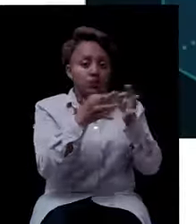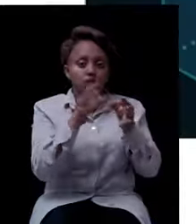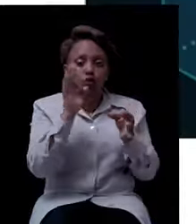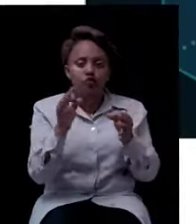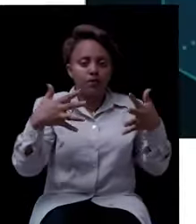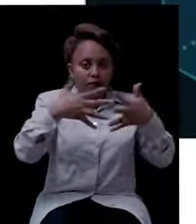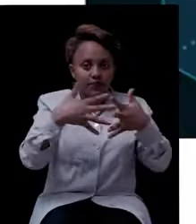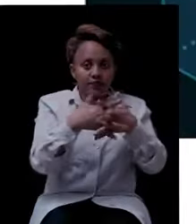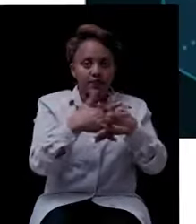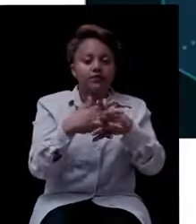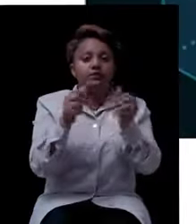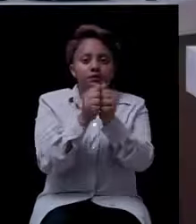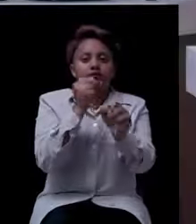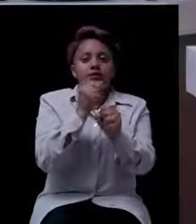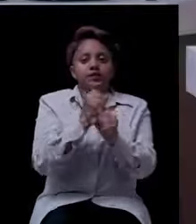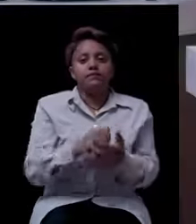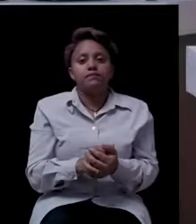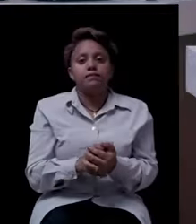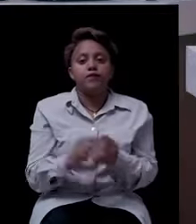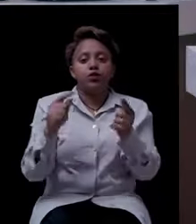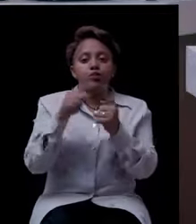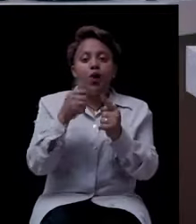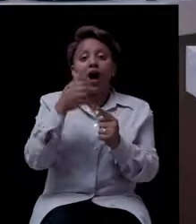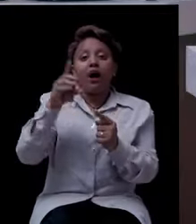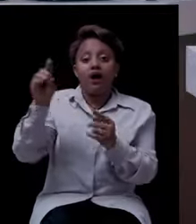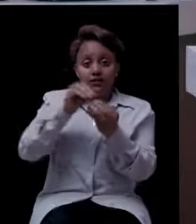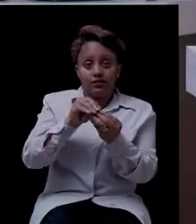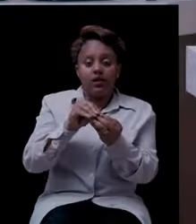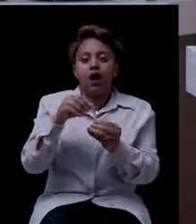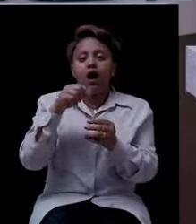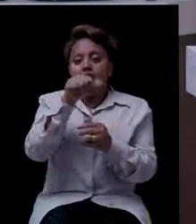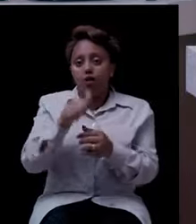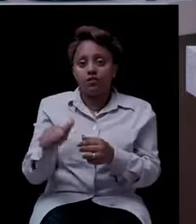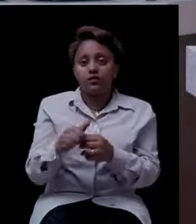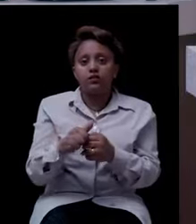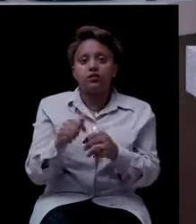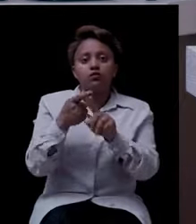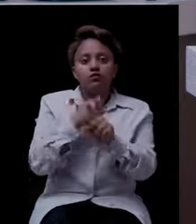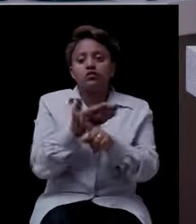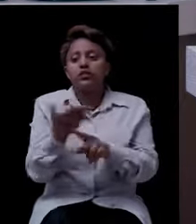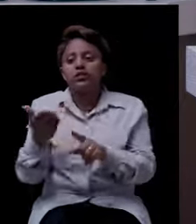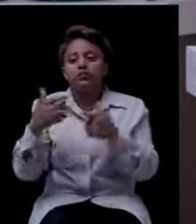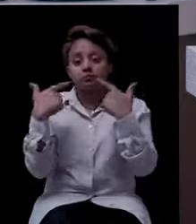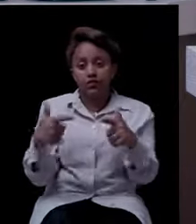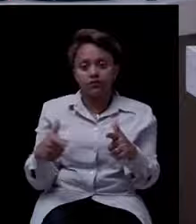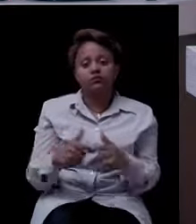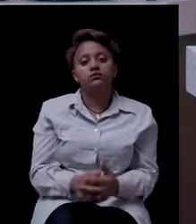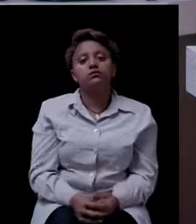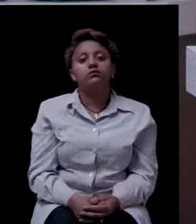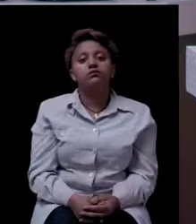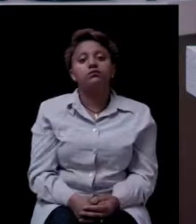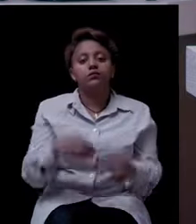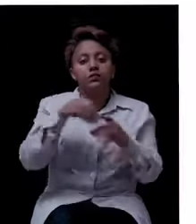blocks strung together. In order for a block to be added to the blockchain, however, four things must happen.